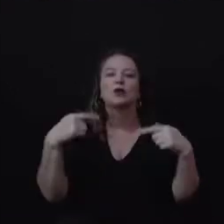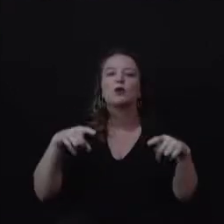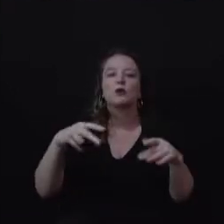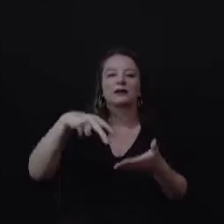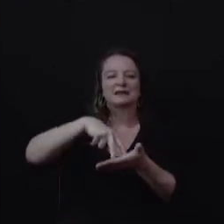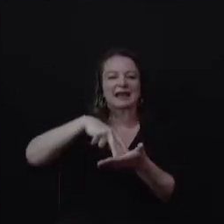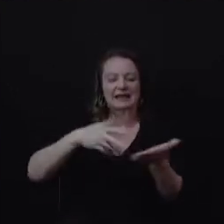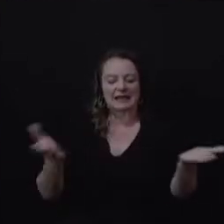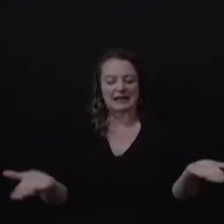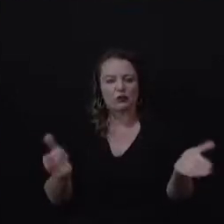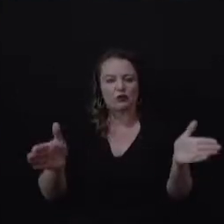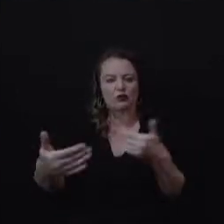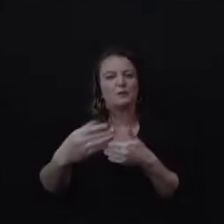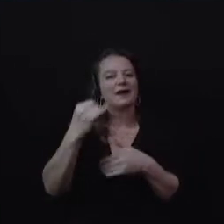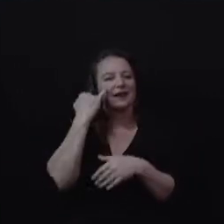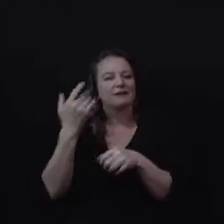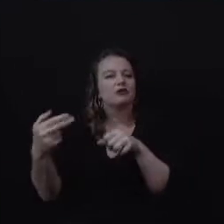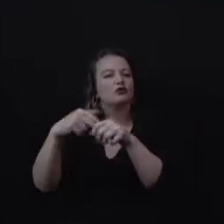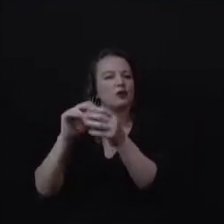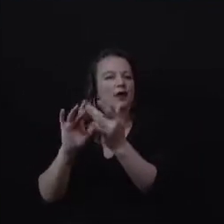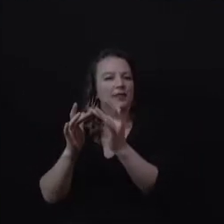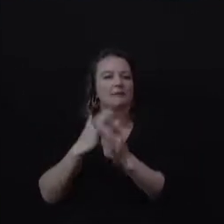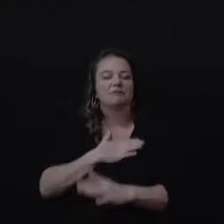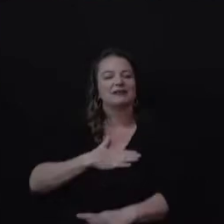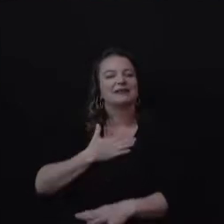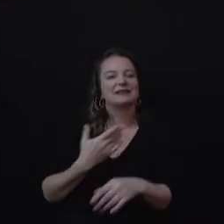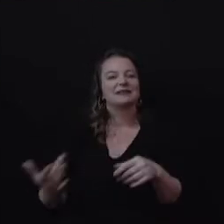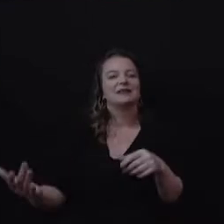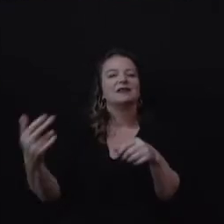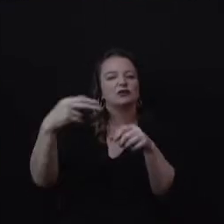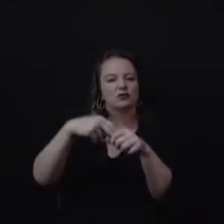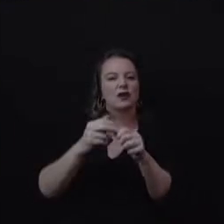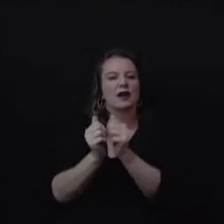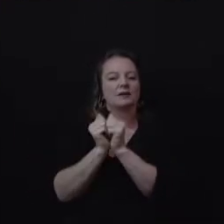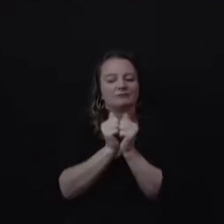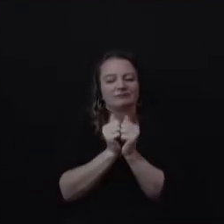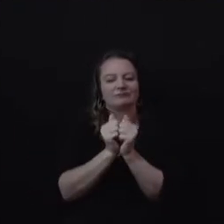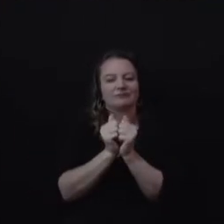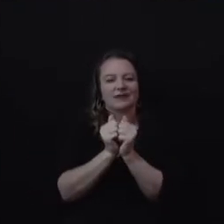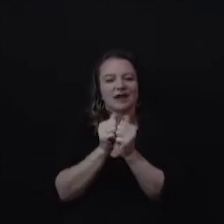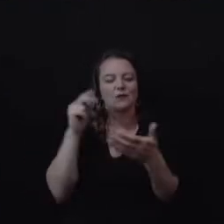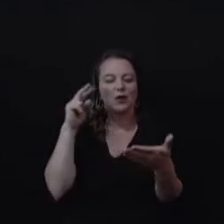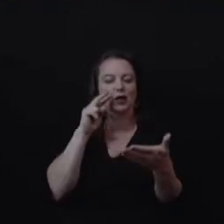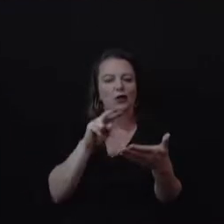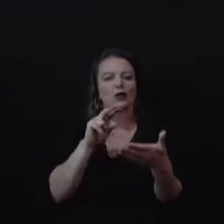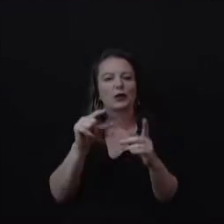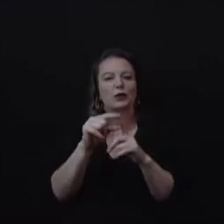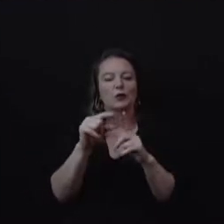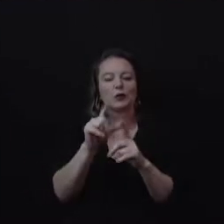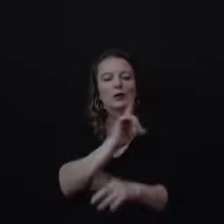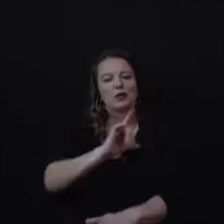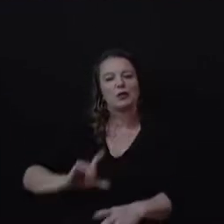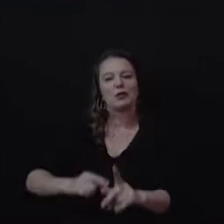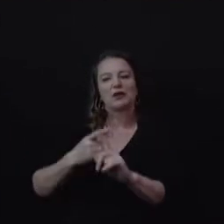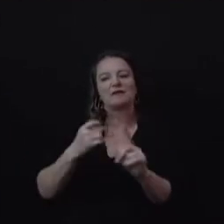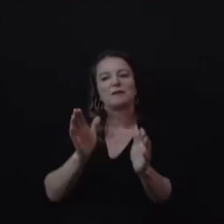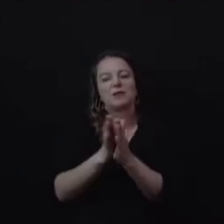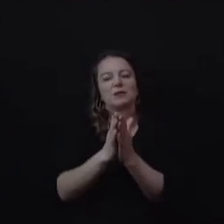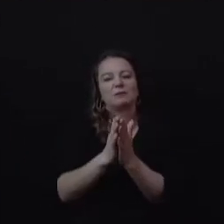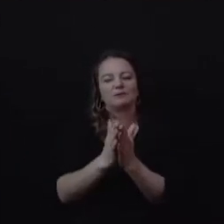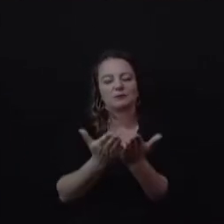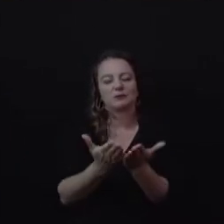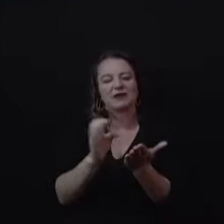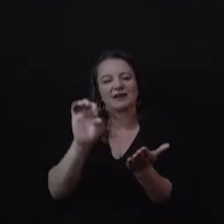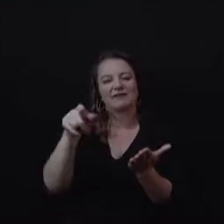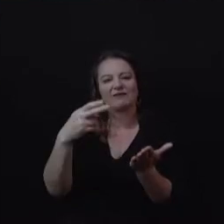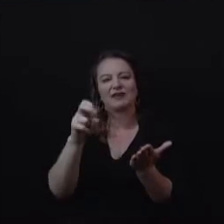in this room and for those who are joining with us online, would you join with me as we look into the word of the Lord coming from the book of Ephesians as we journey